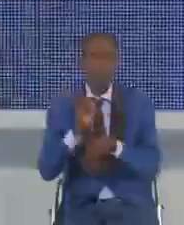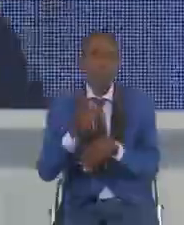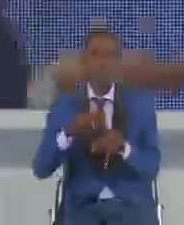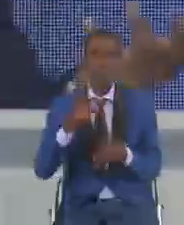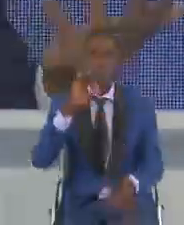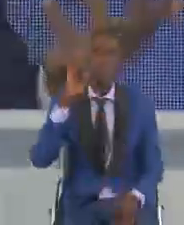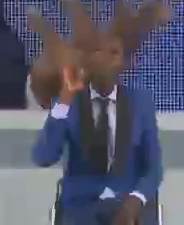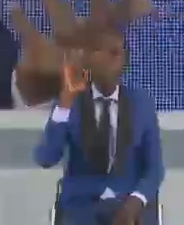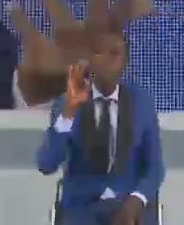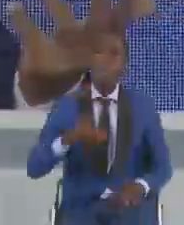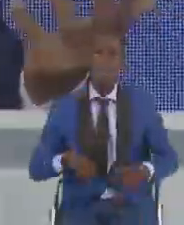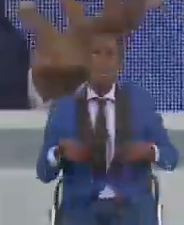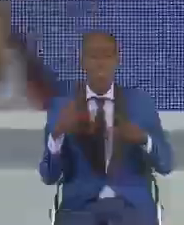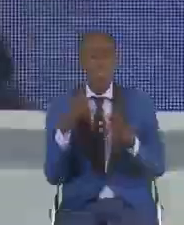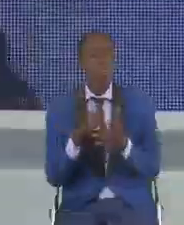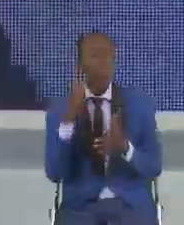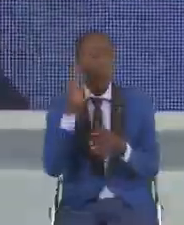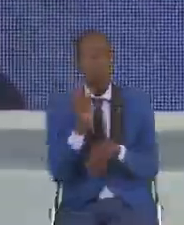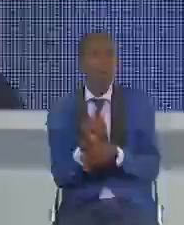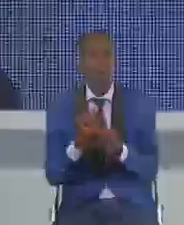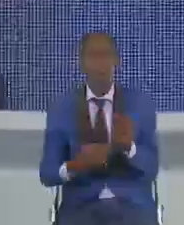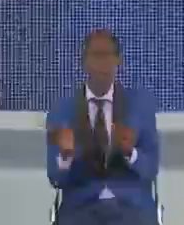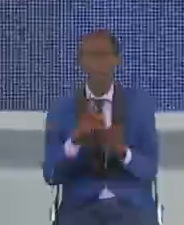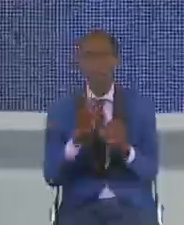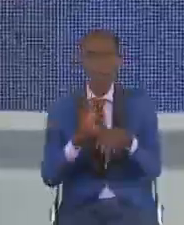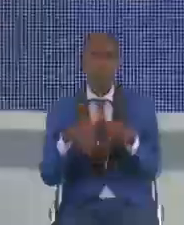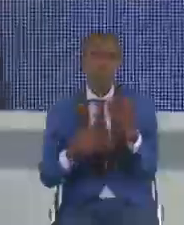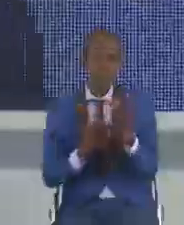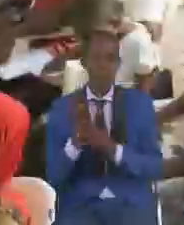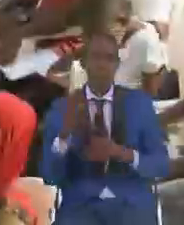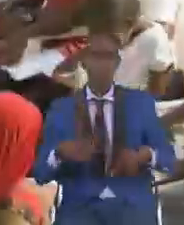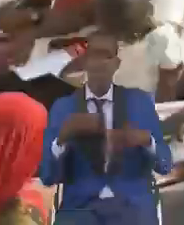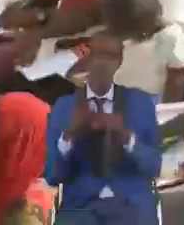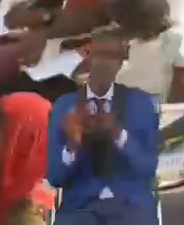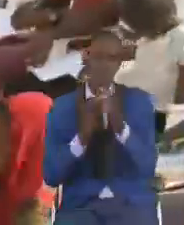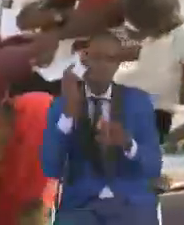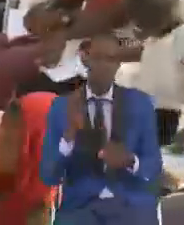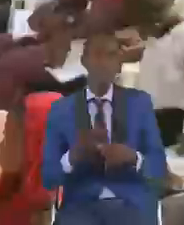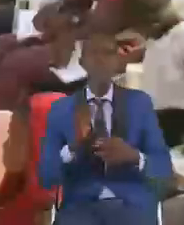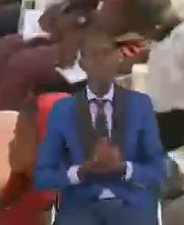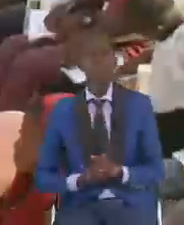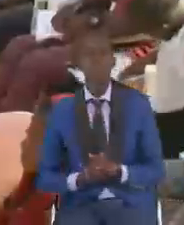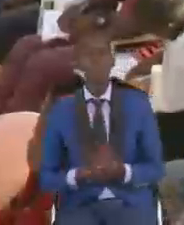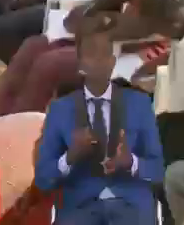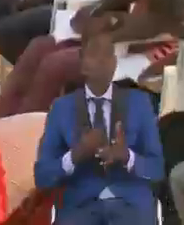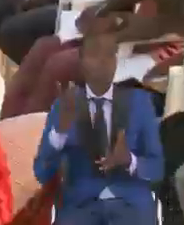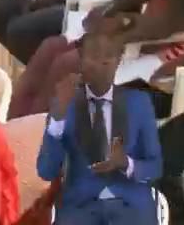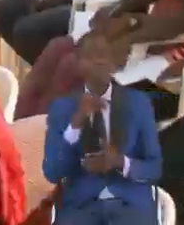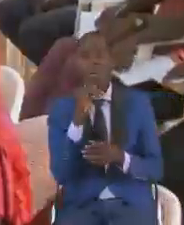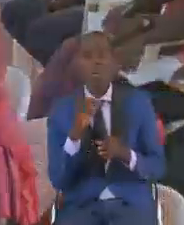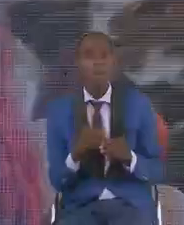will work everywhere, all through your life, in Jesus' name. It was not in